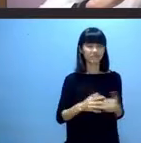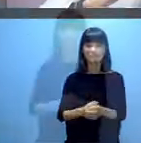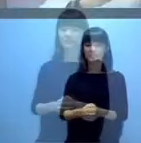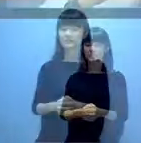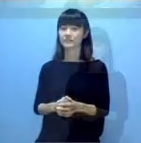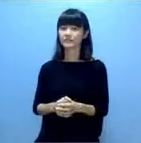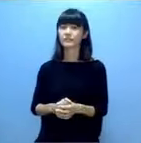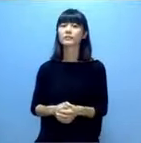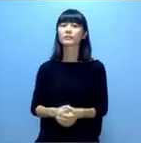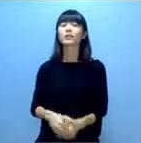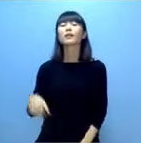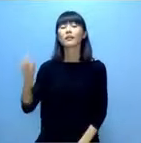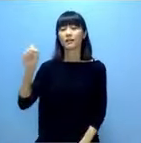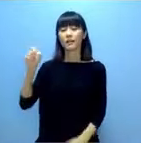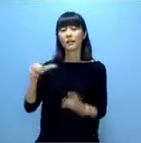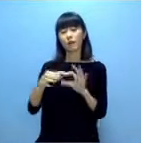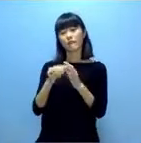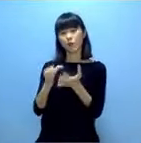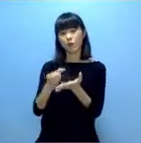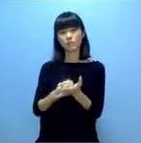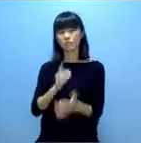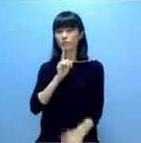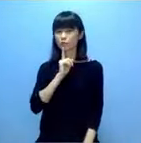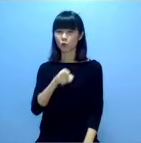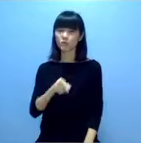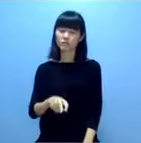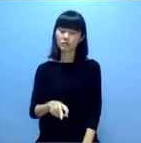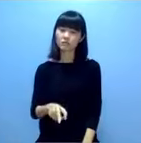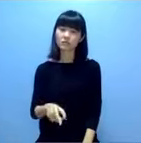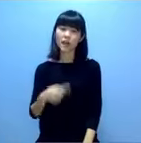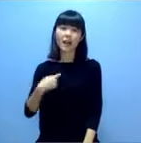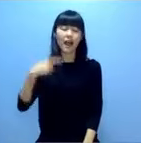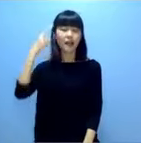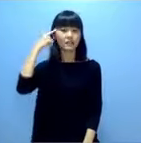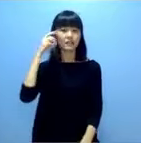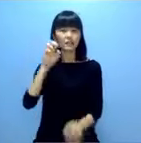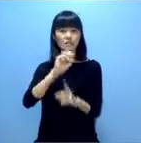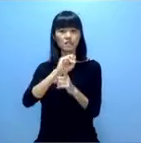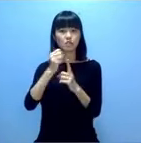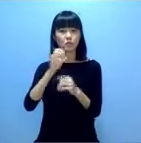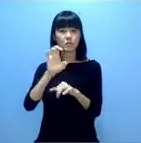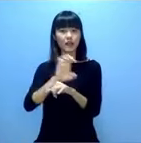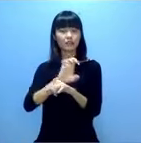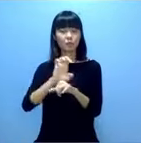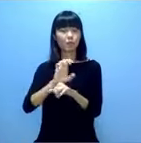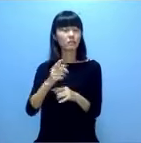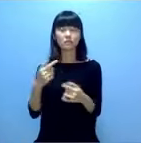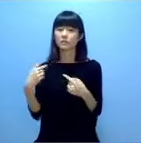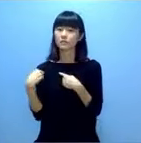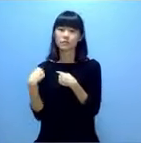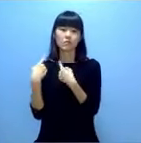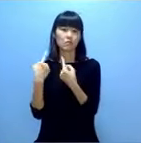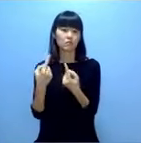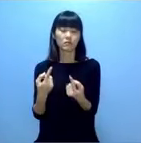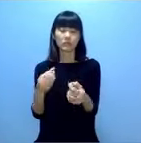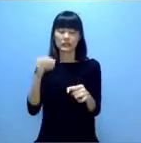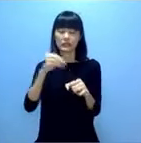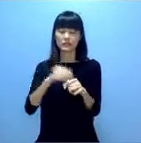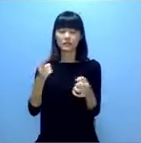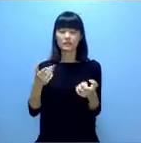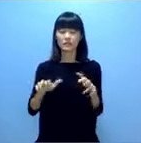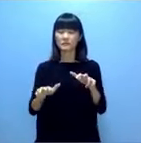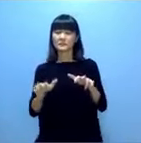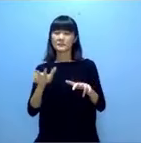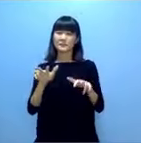Yeah, of course, for sure. I think social enterprises have always been in this very tricky kind of spot or